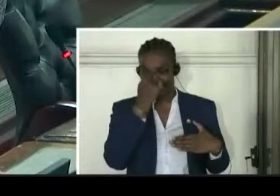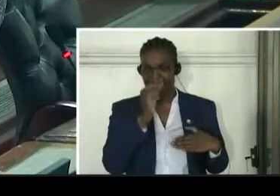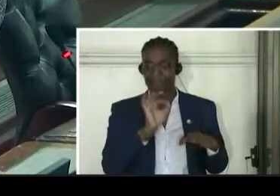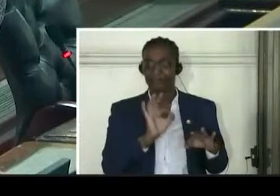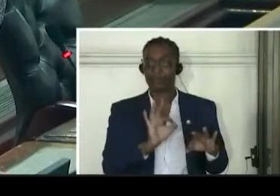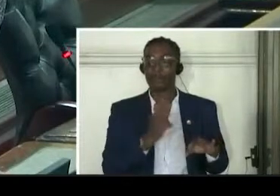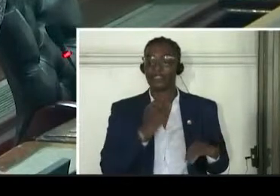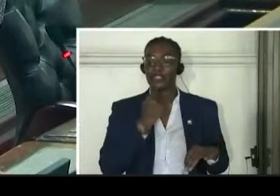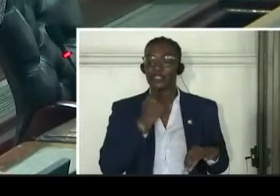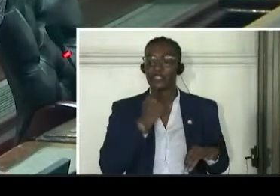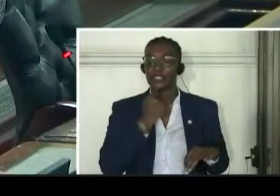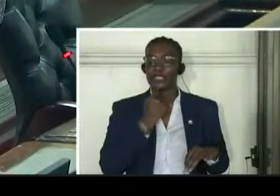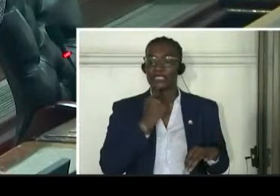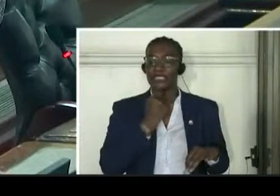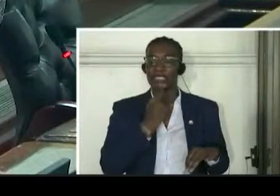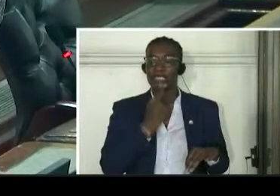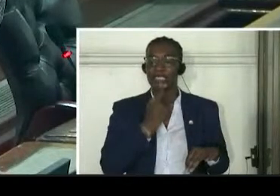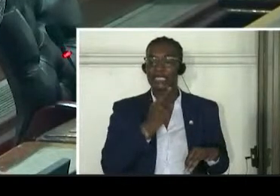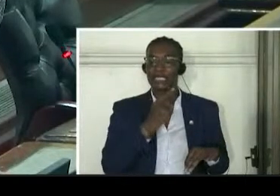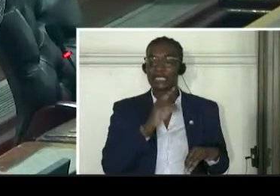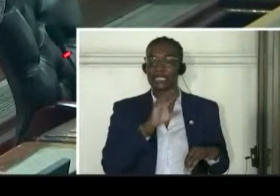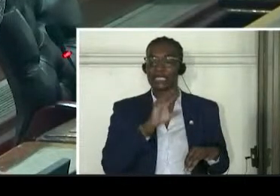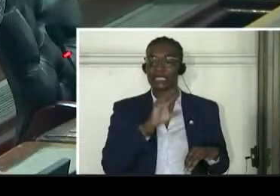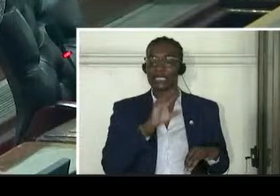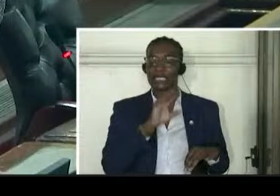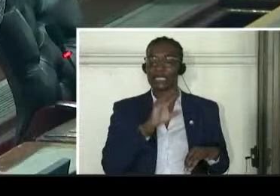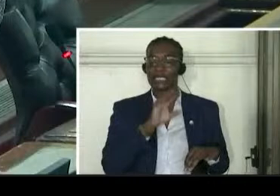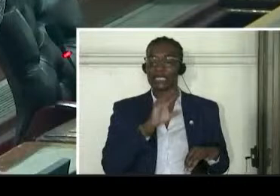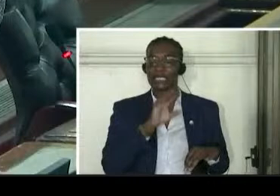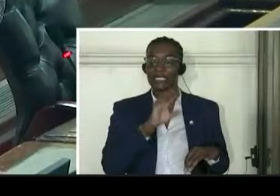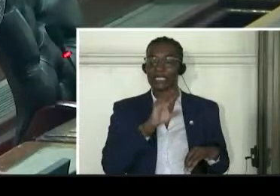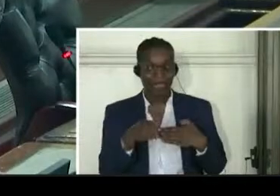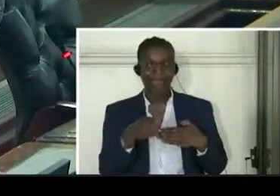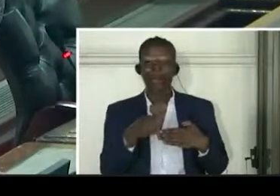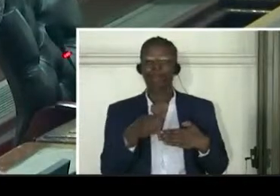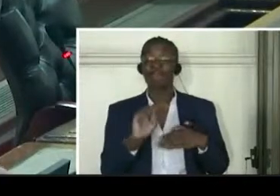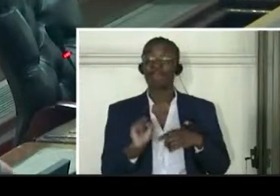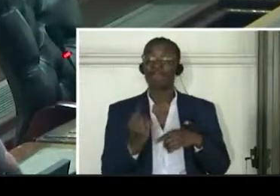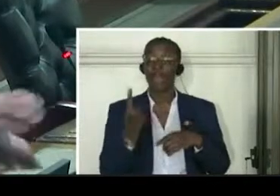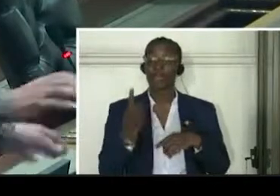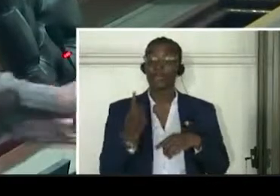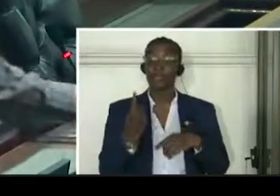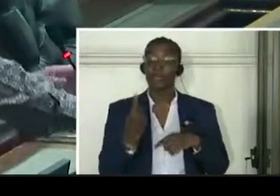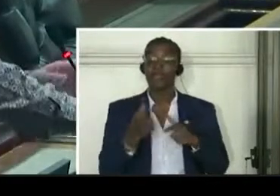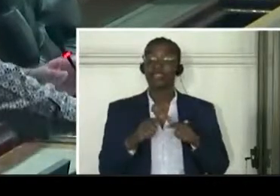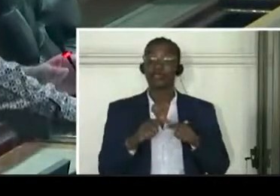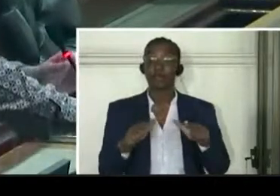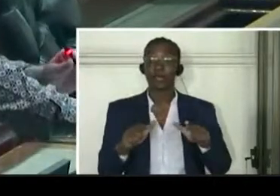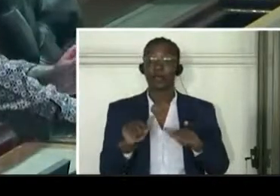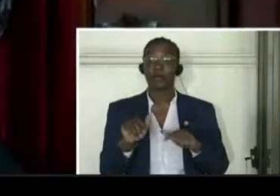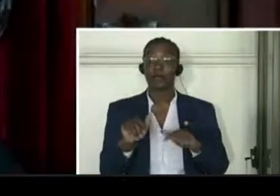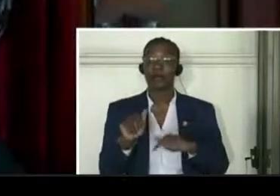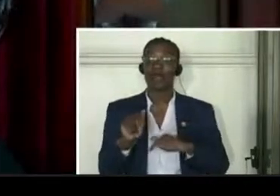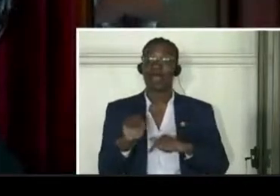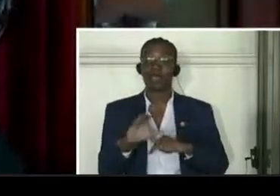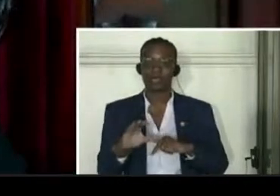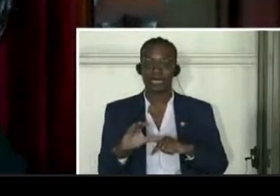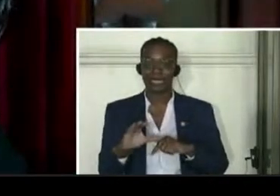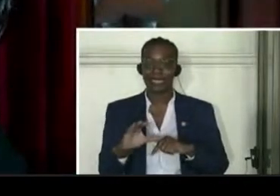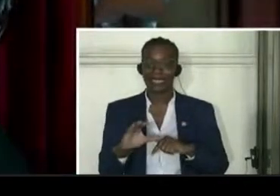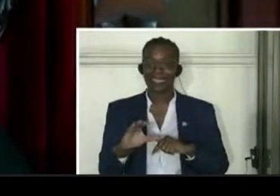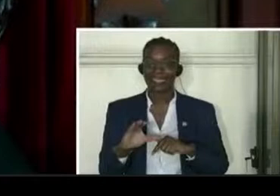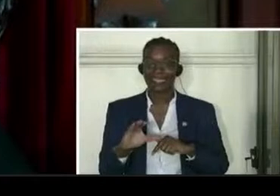to interaction for the member as a maiden speaker to be heckled by the ANC.